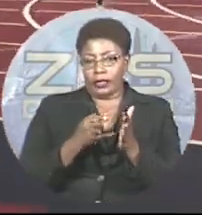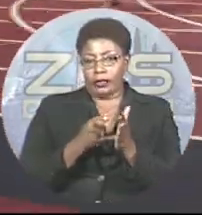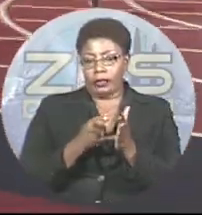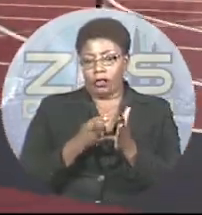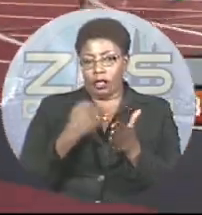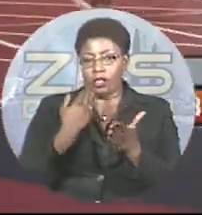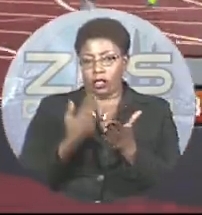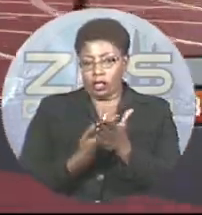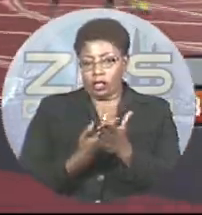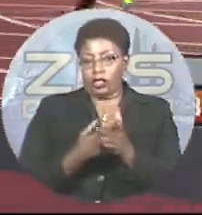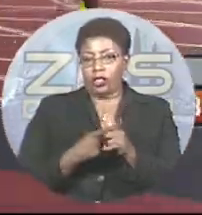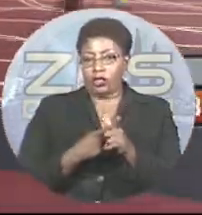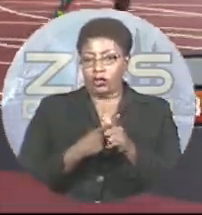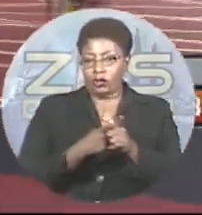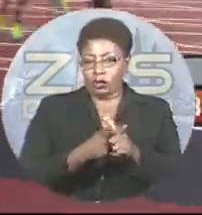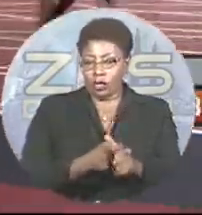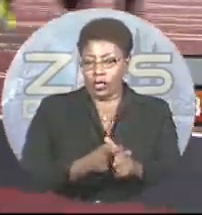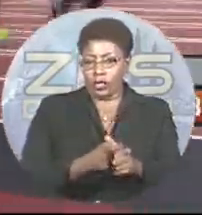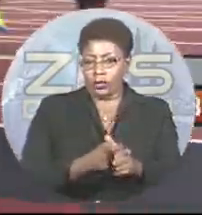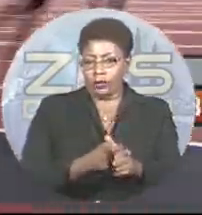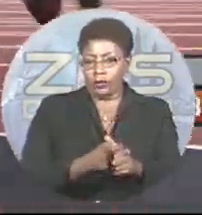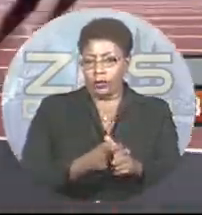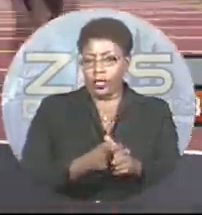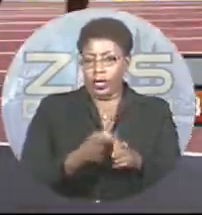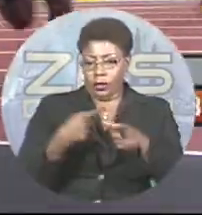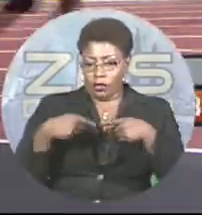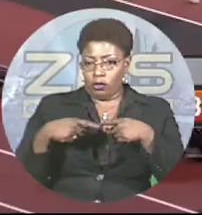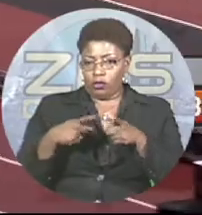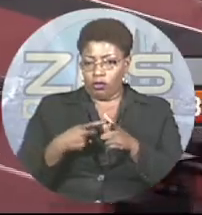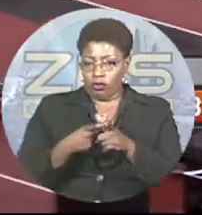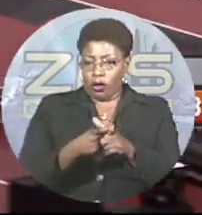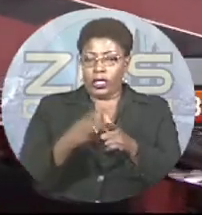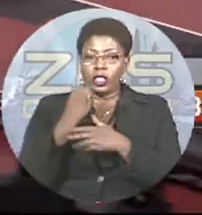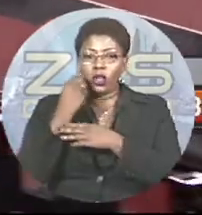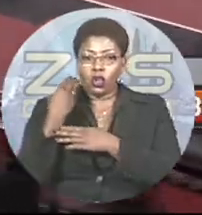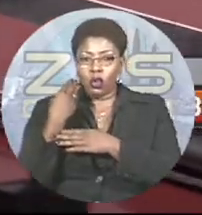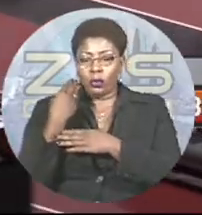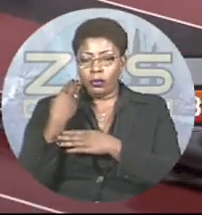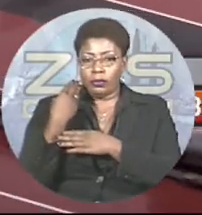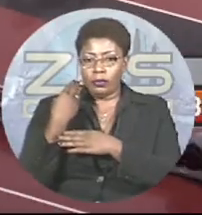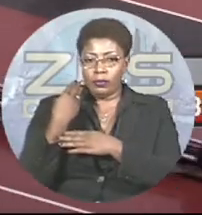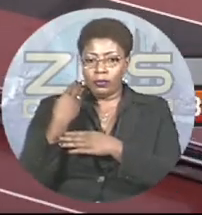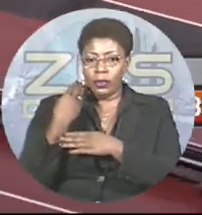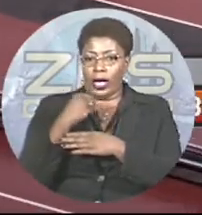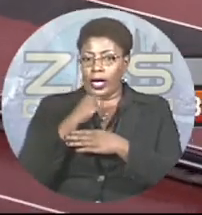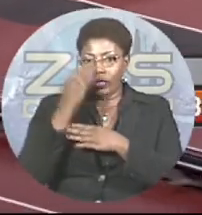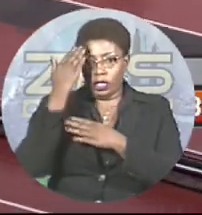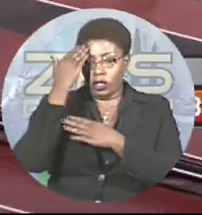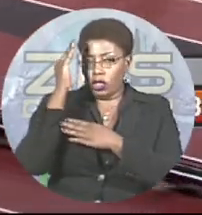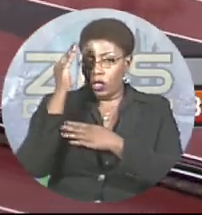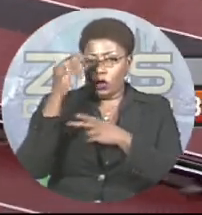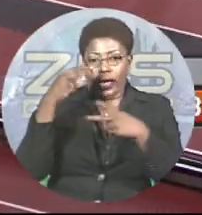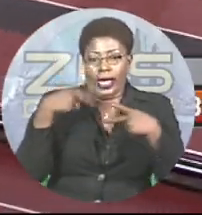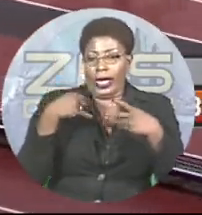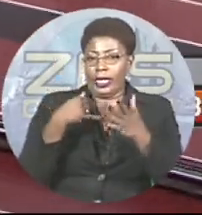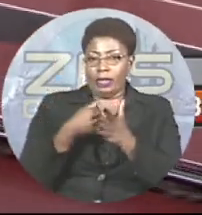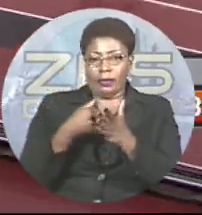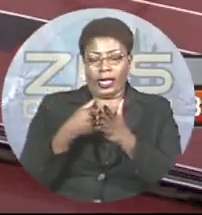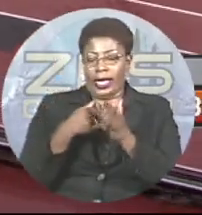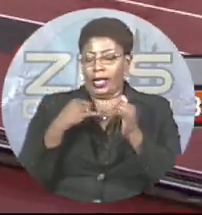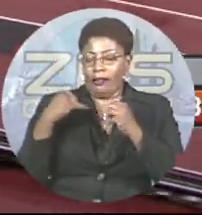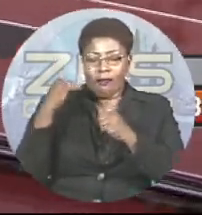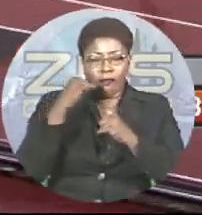decent, ran a nice backstretch, but coming home to the 150, just didn't know if I had it in me, but I had to fight for